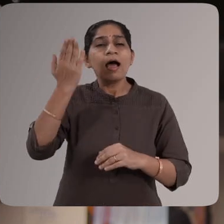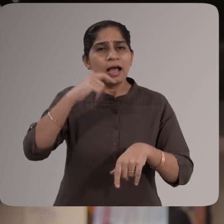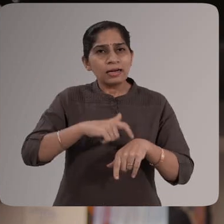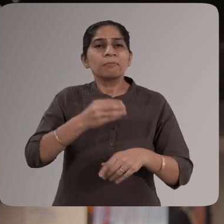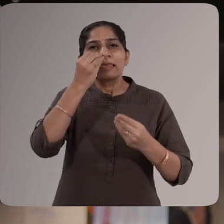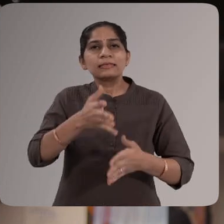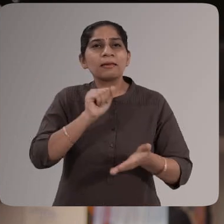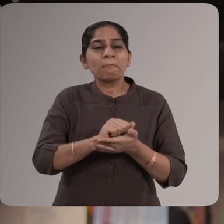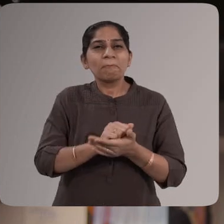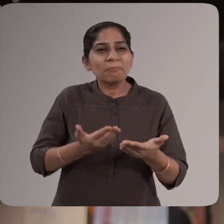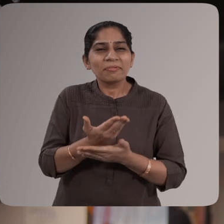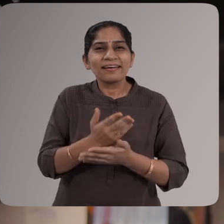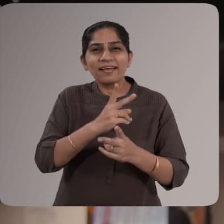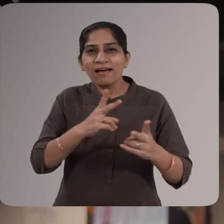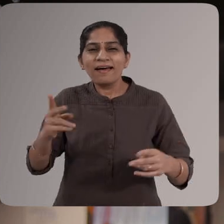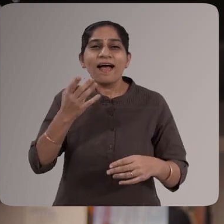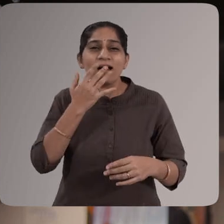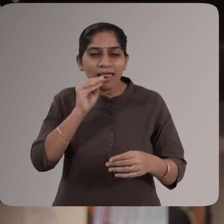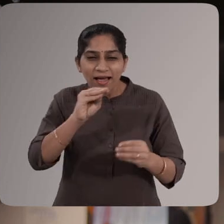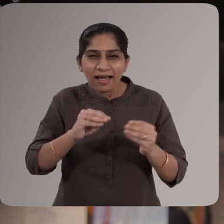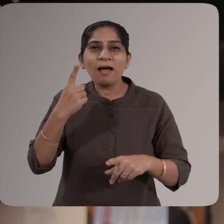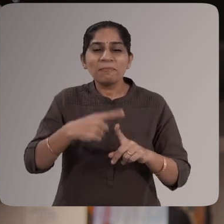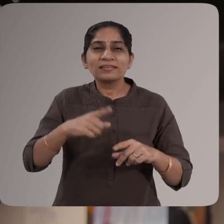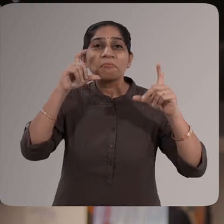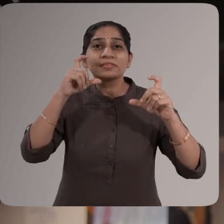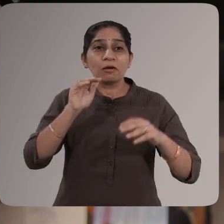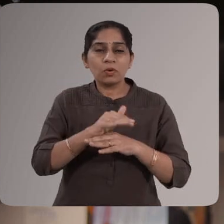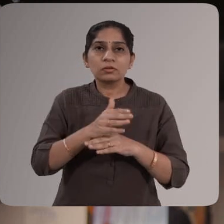and easier to mass-produce colourful images, and picture